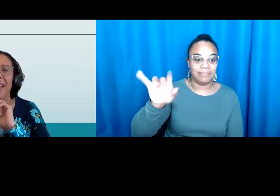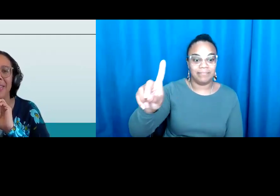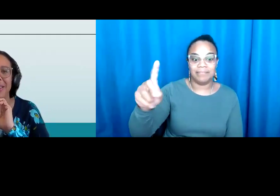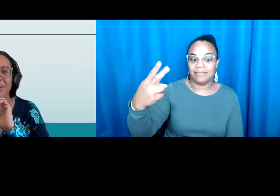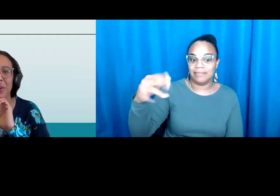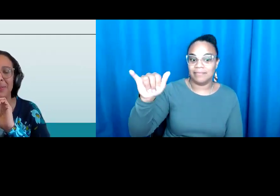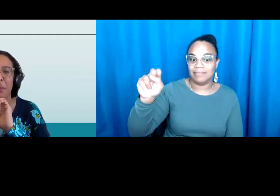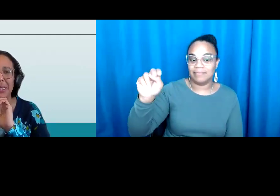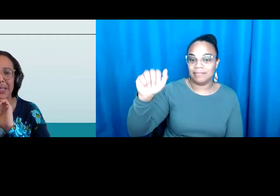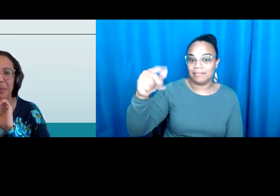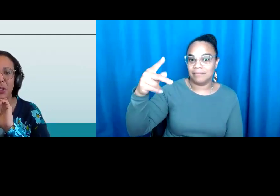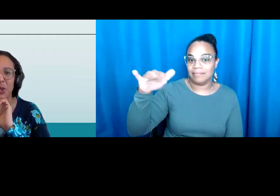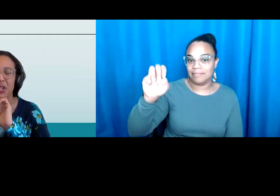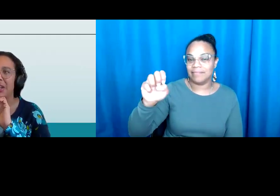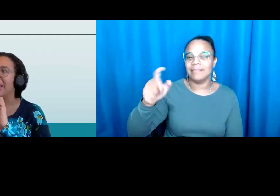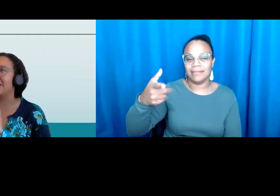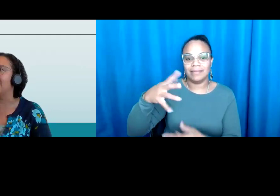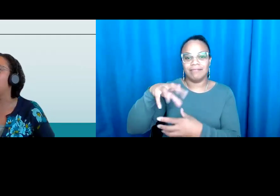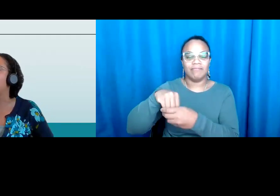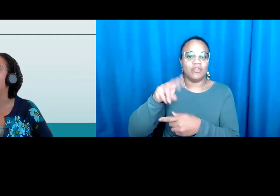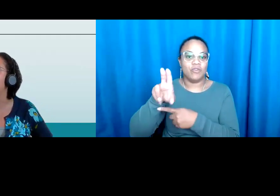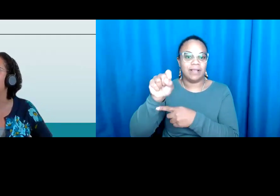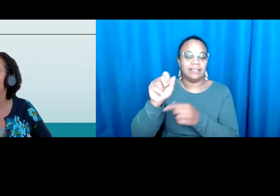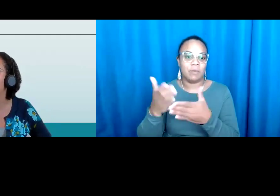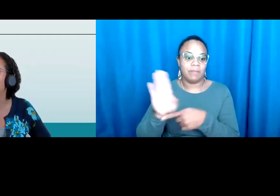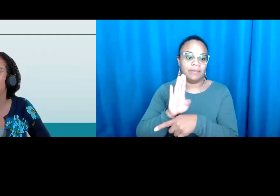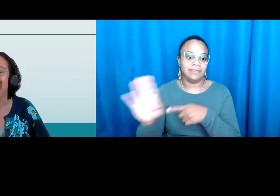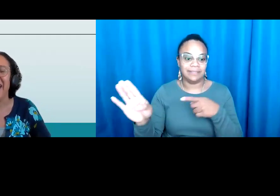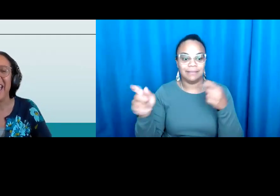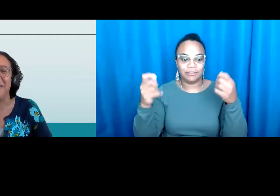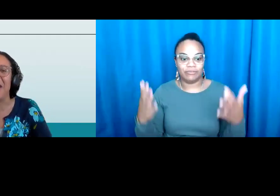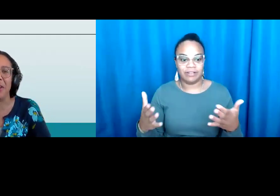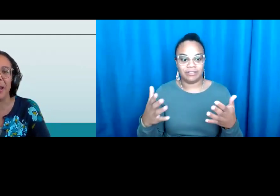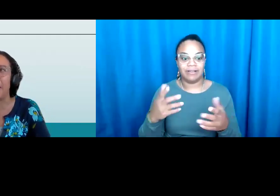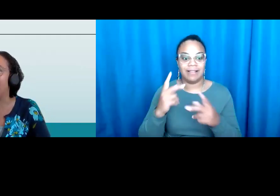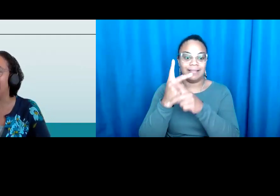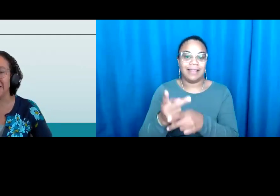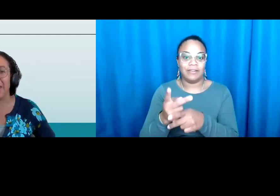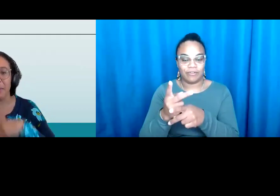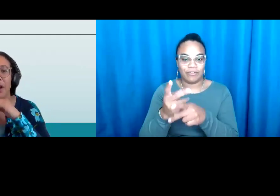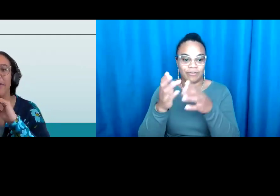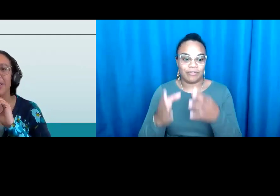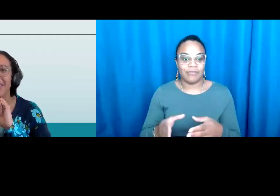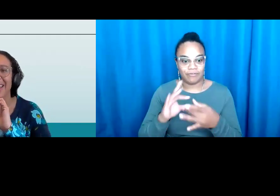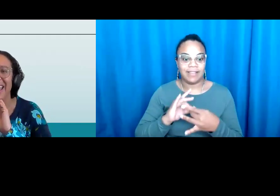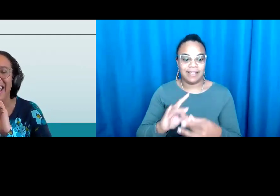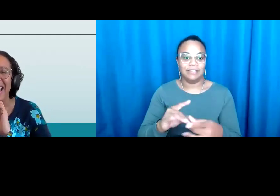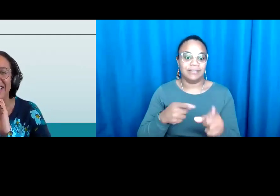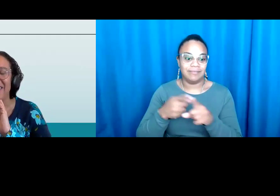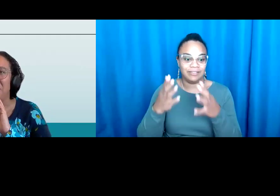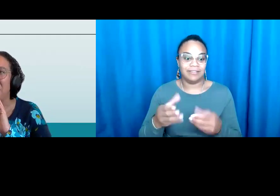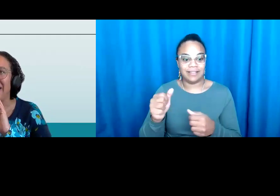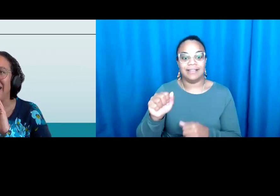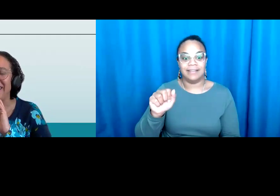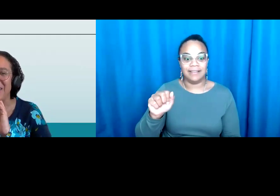from the U.S. Small Business Administration, he is a lender relations specialist and a veteran business development officer.